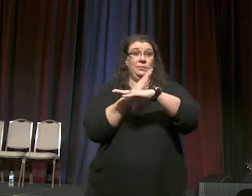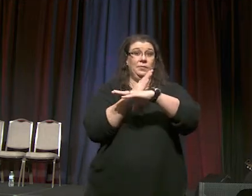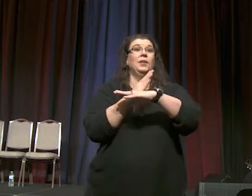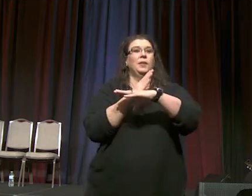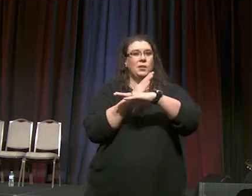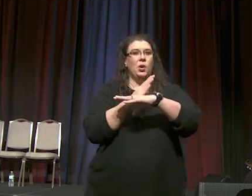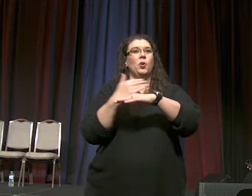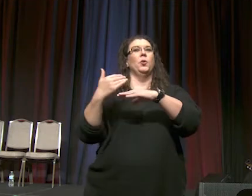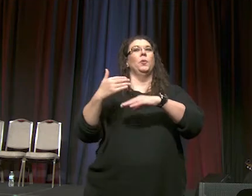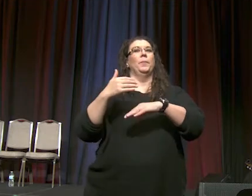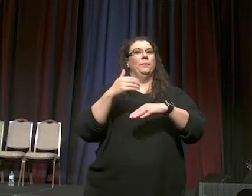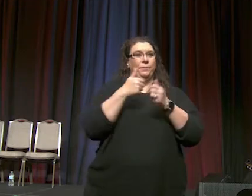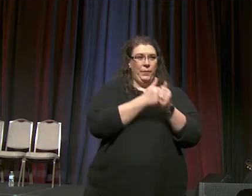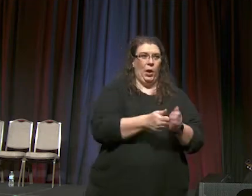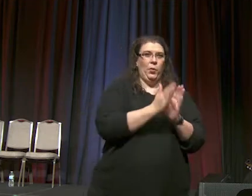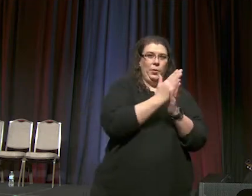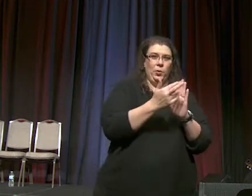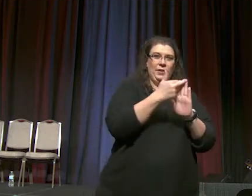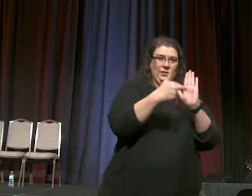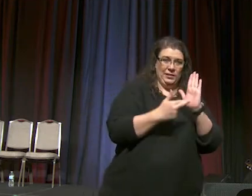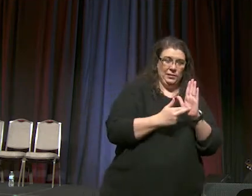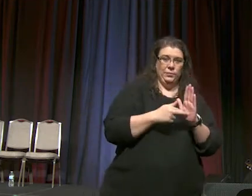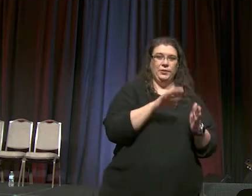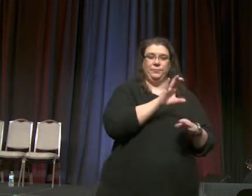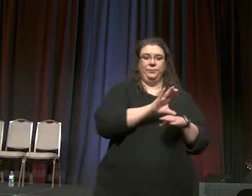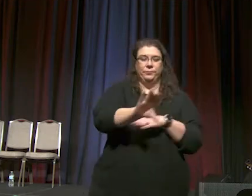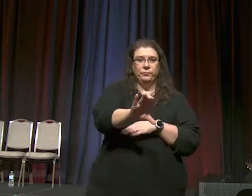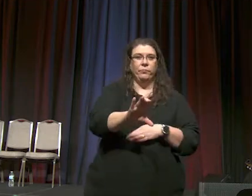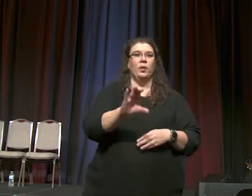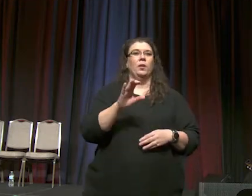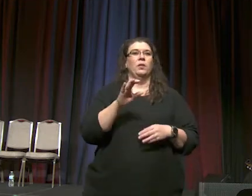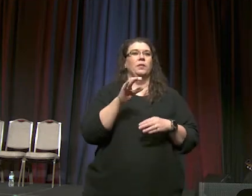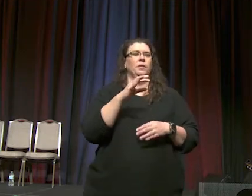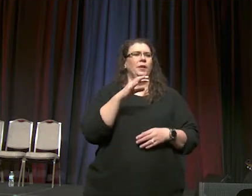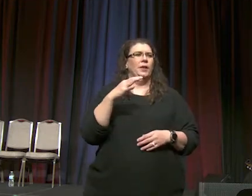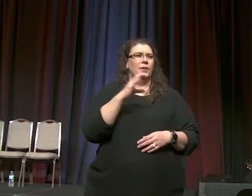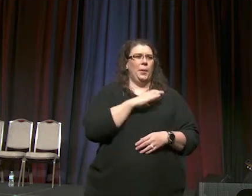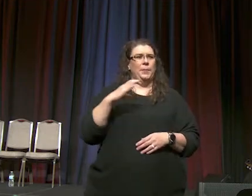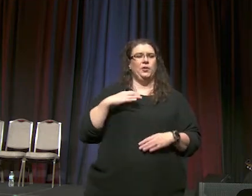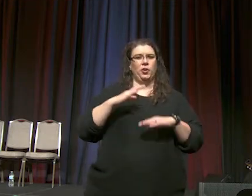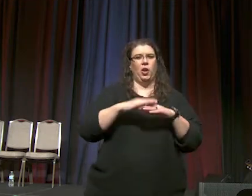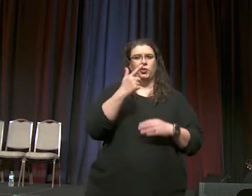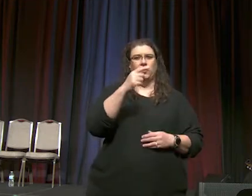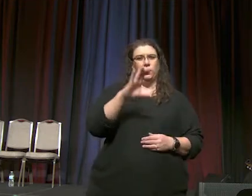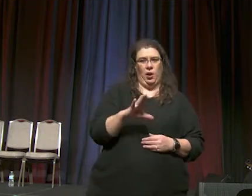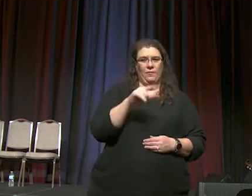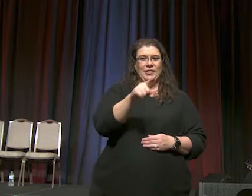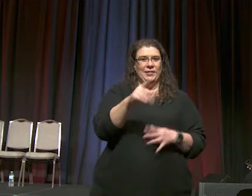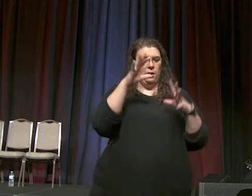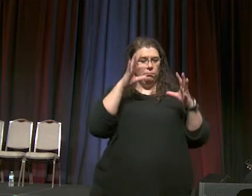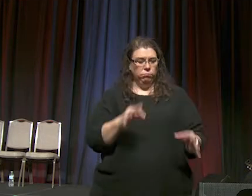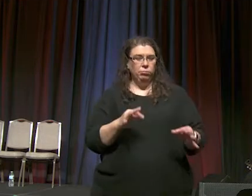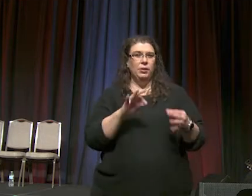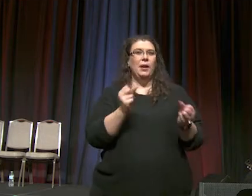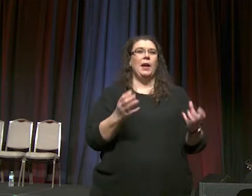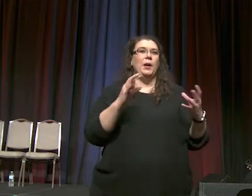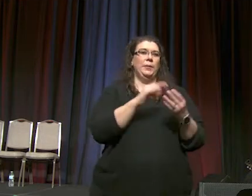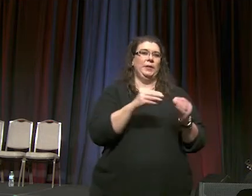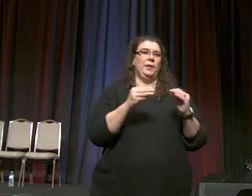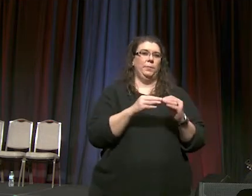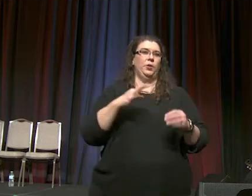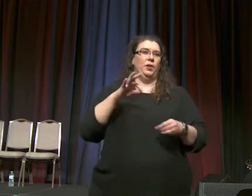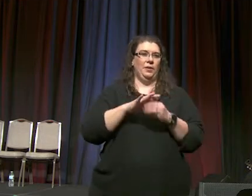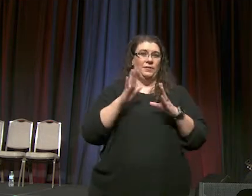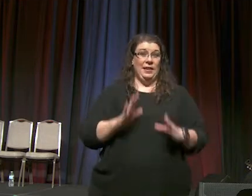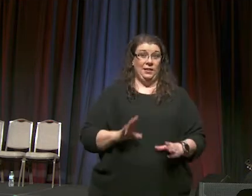number of delegates falls then to the Commission on General Conference. And the Commission on General Conference set the number of delegates